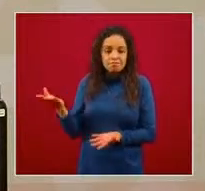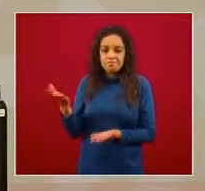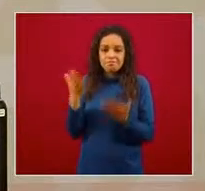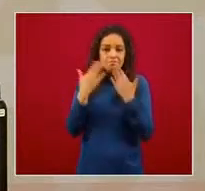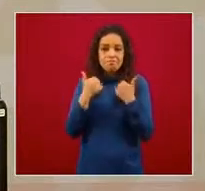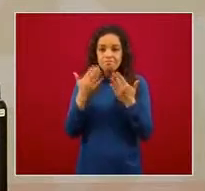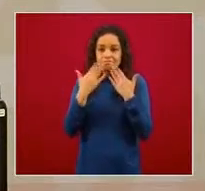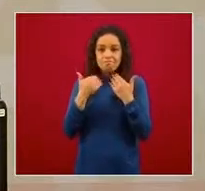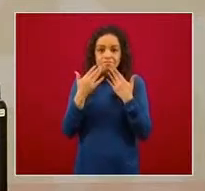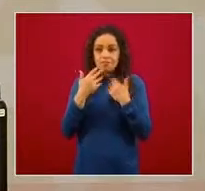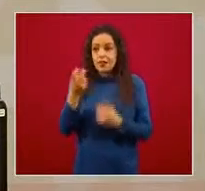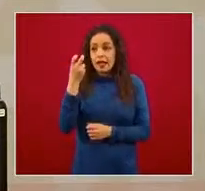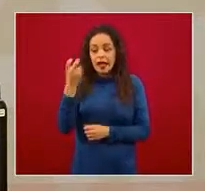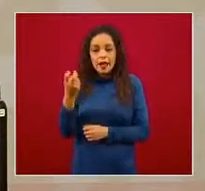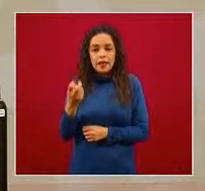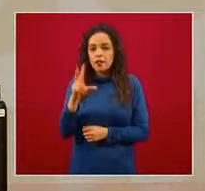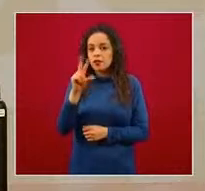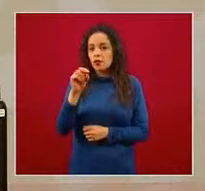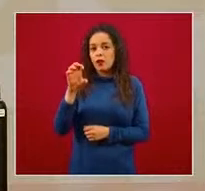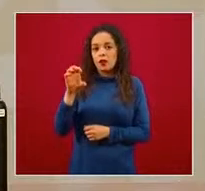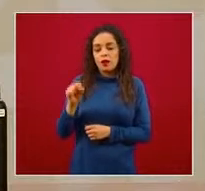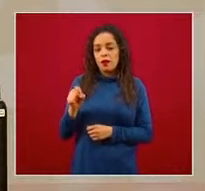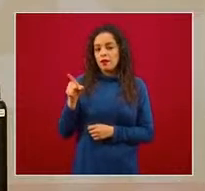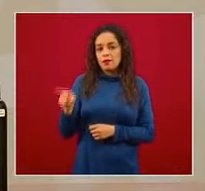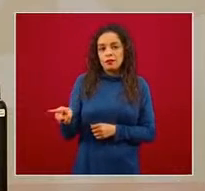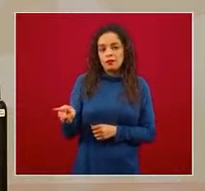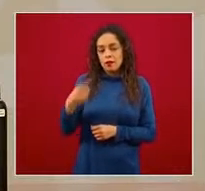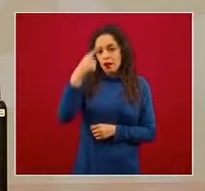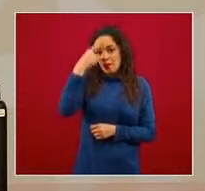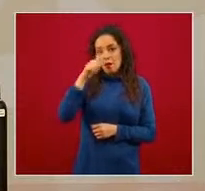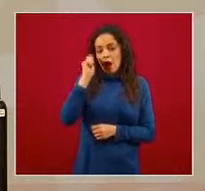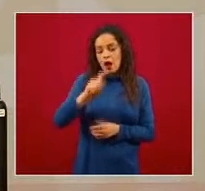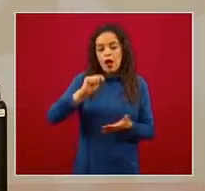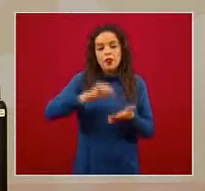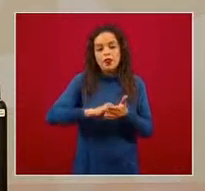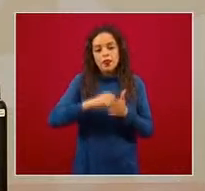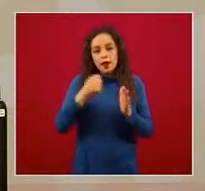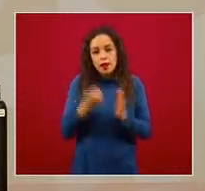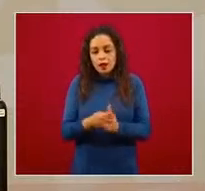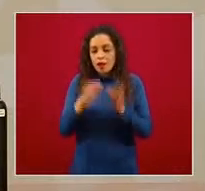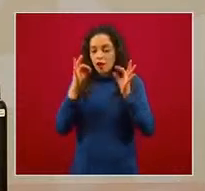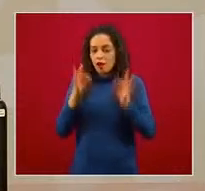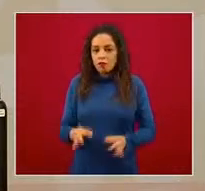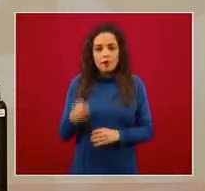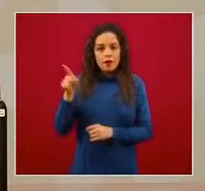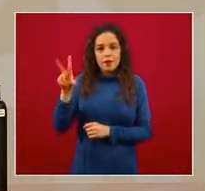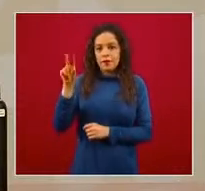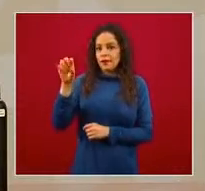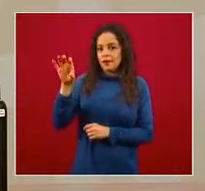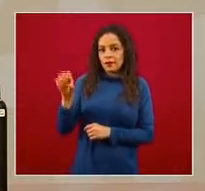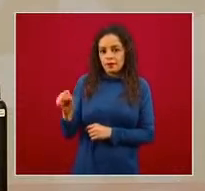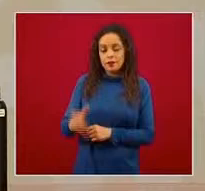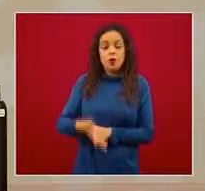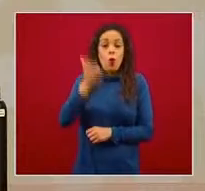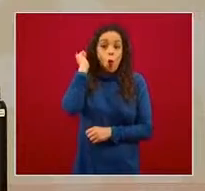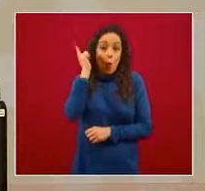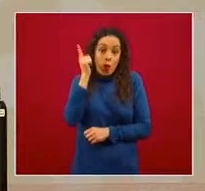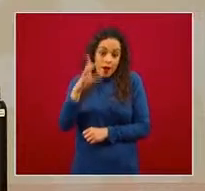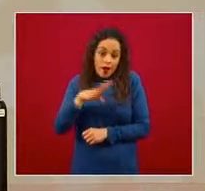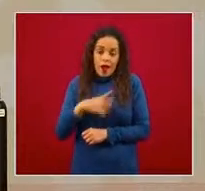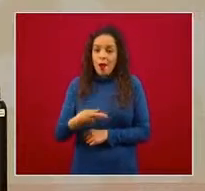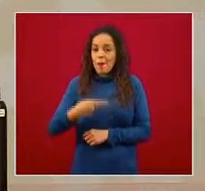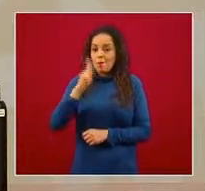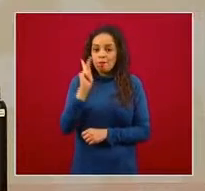scientific truth, but that's not the way to go. That's not the right path. So I wish we had